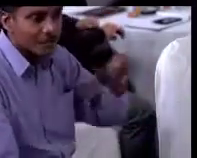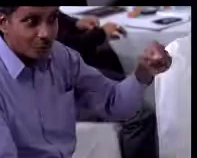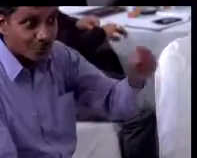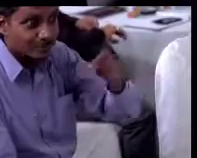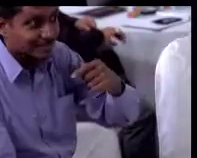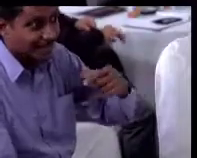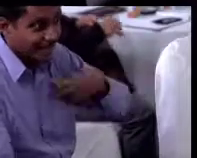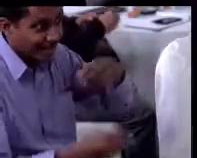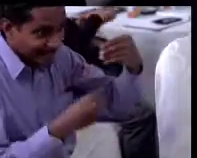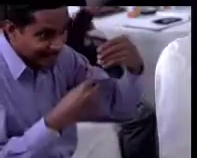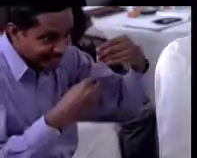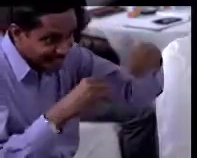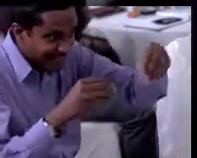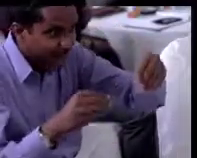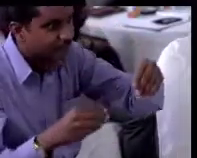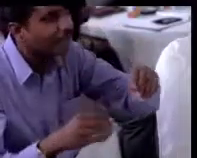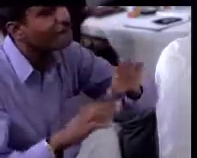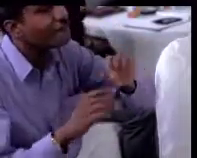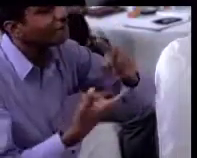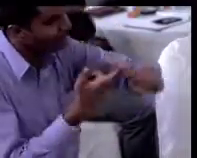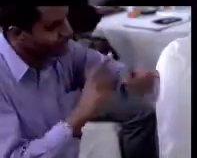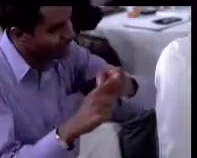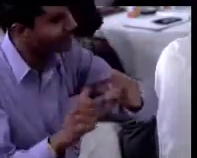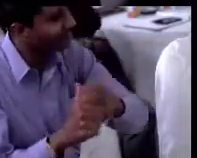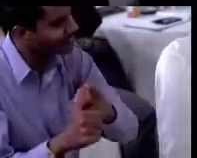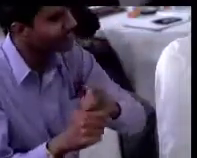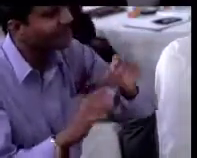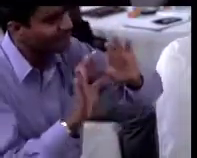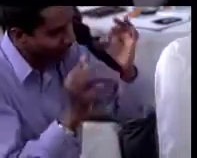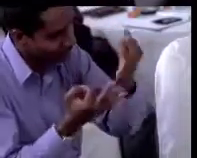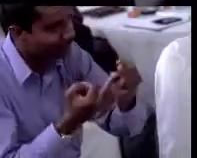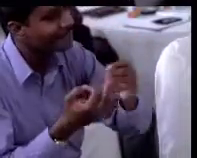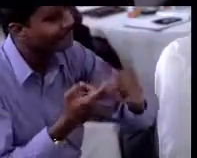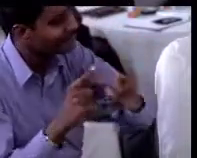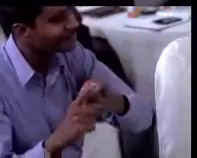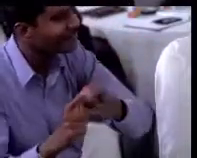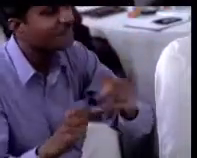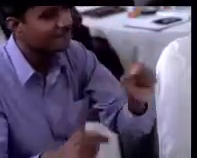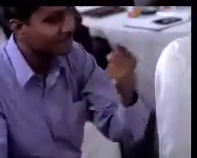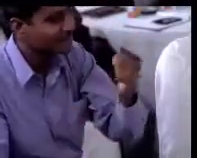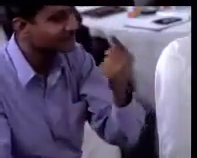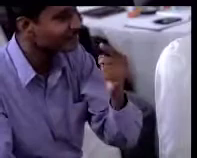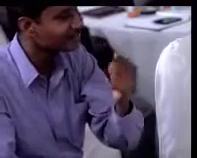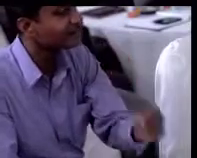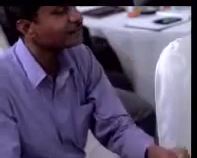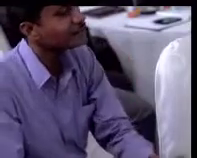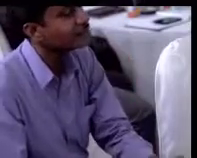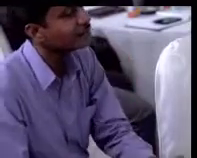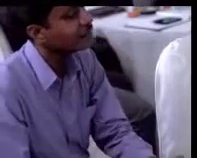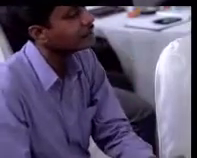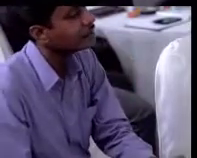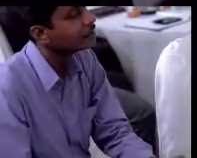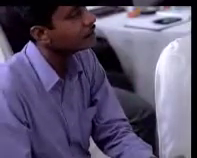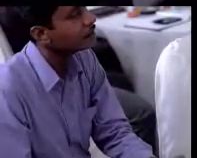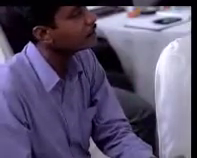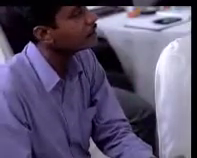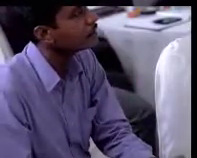I knew I wanted my customers, which originally started as my friends and family, to know that it was an investment into a company